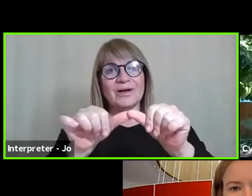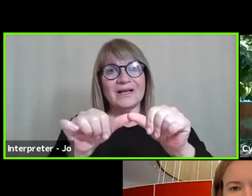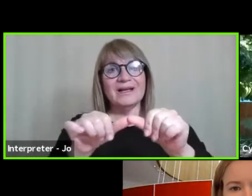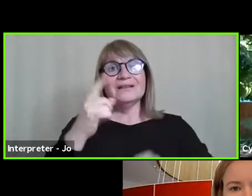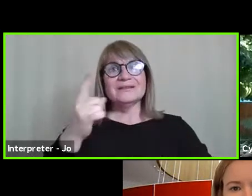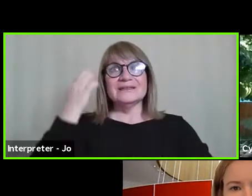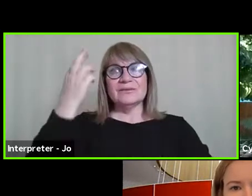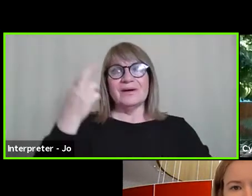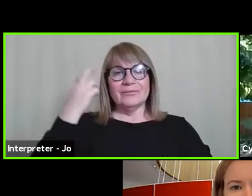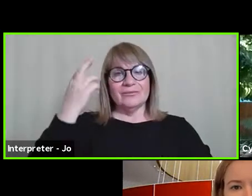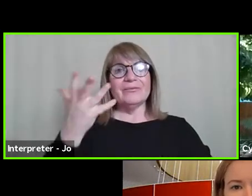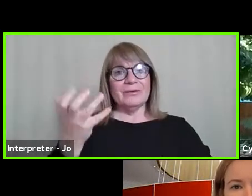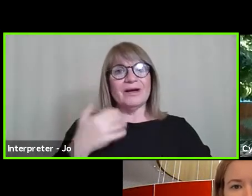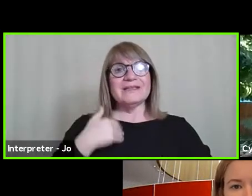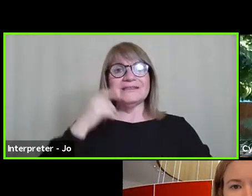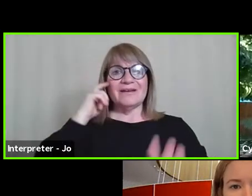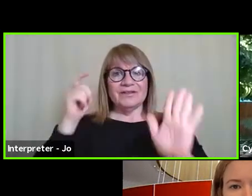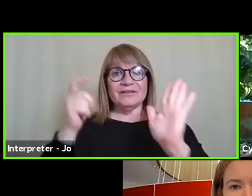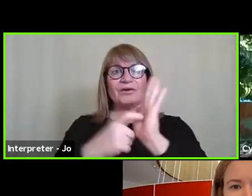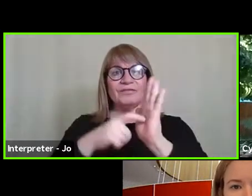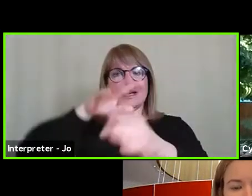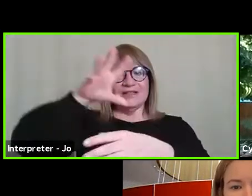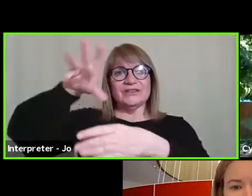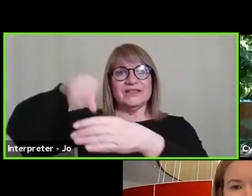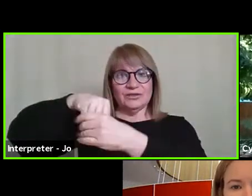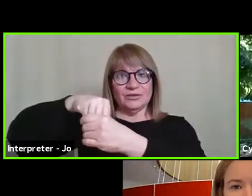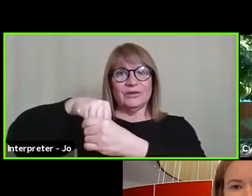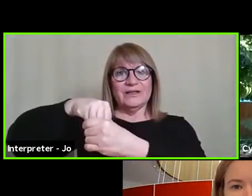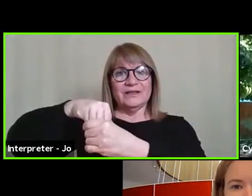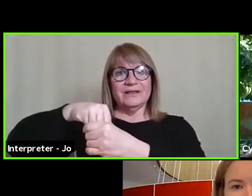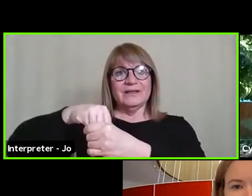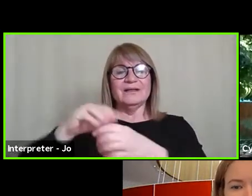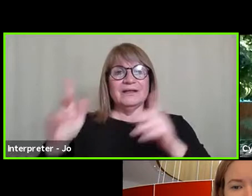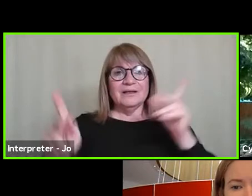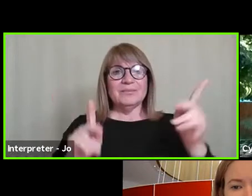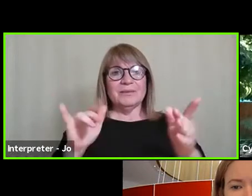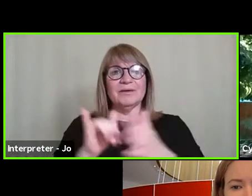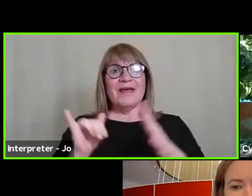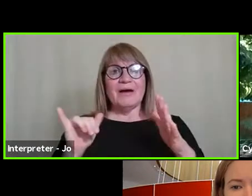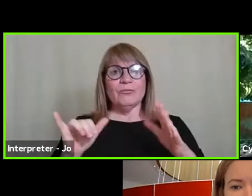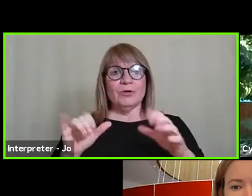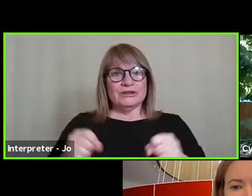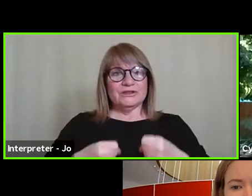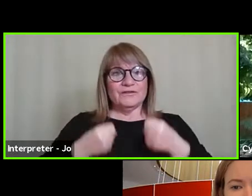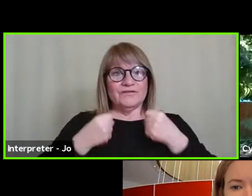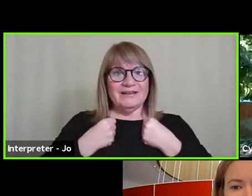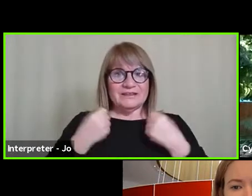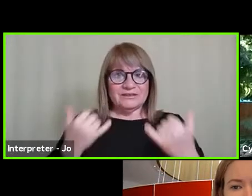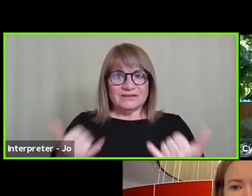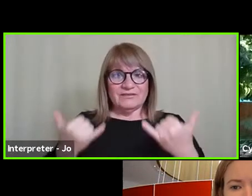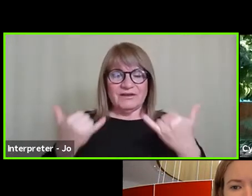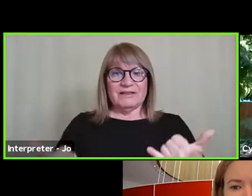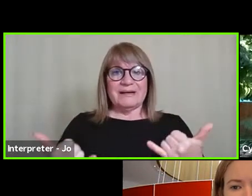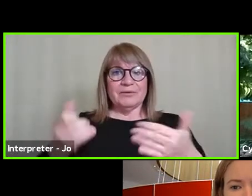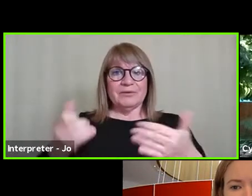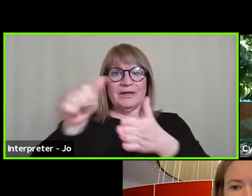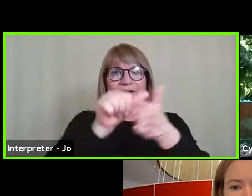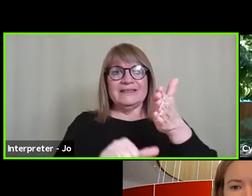wanted to have the notification piece included for people who were the survivors of contemporary sterilization